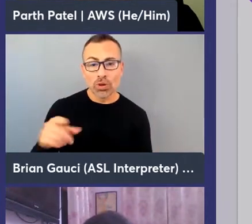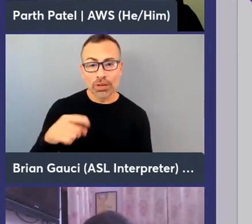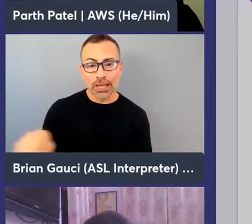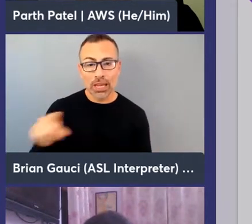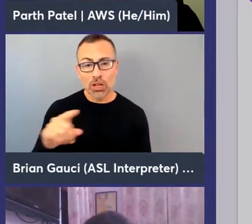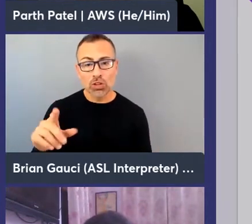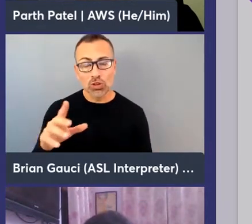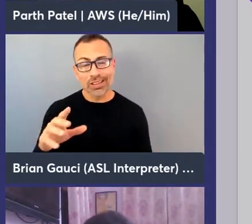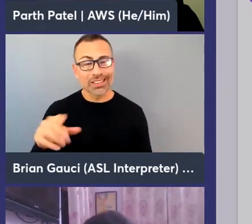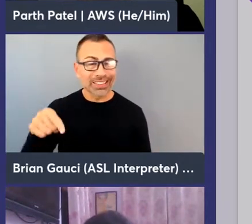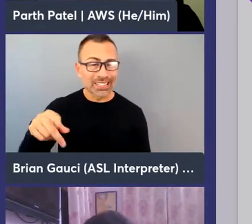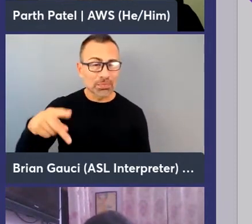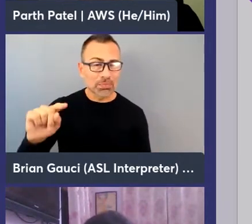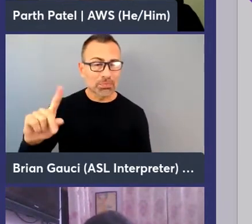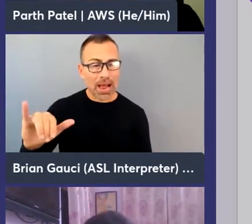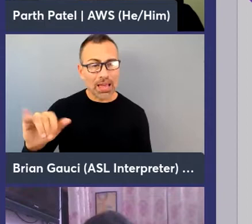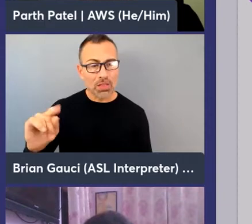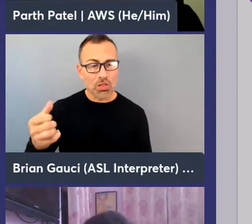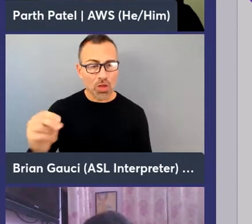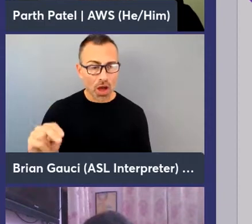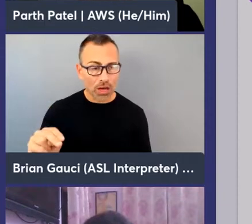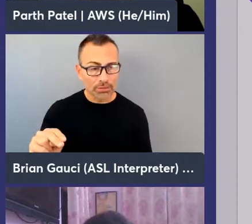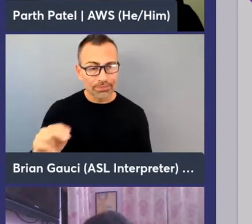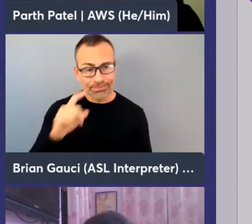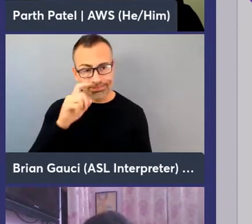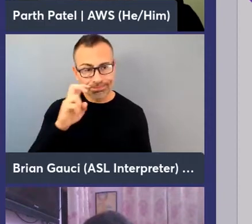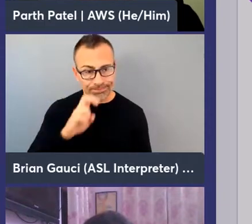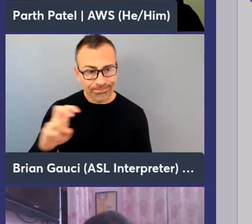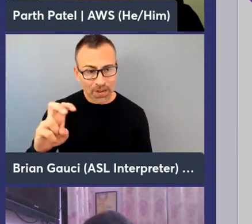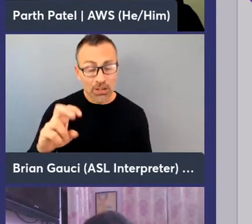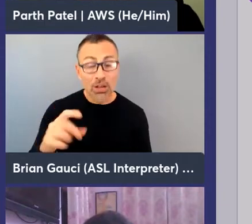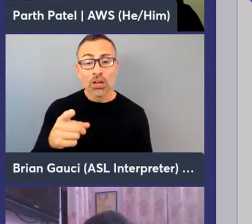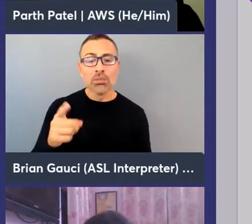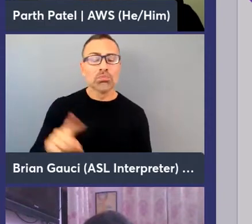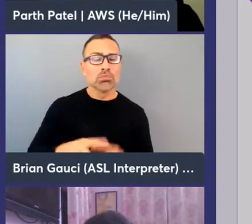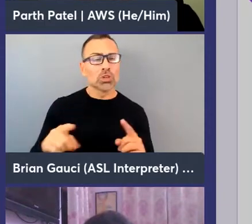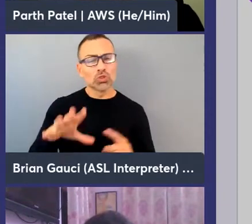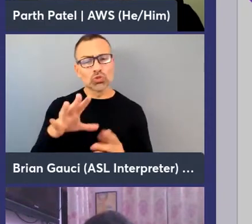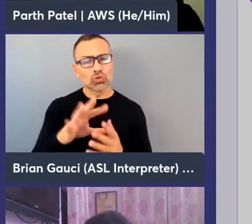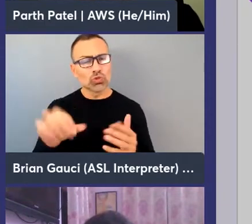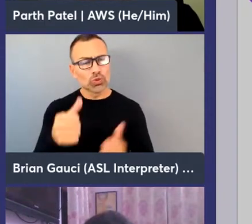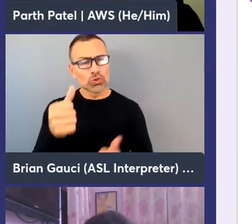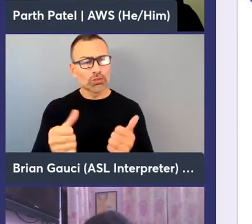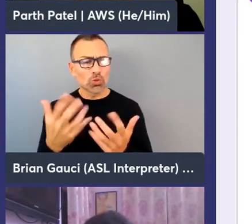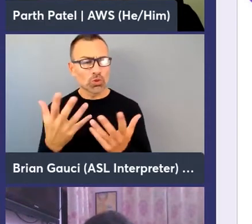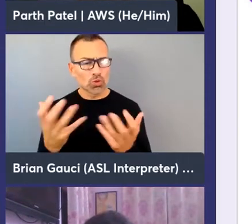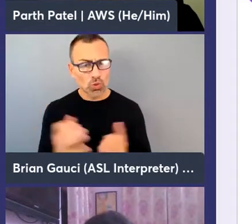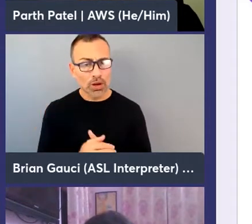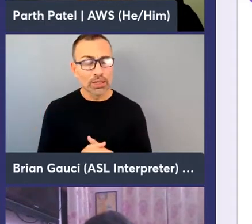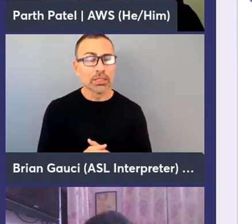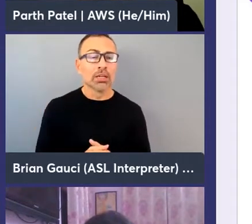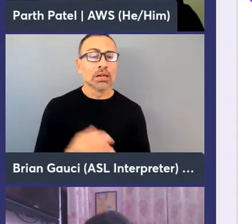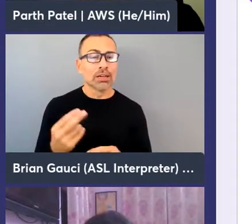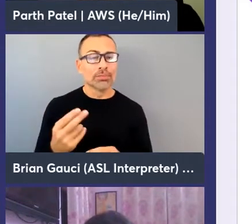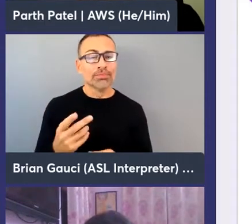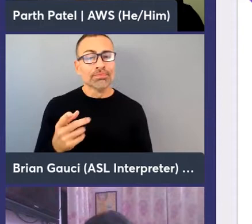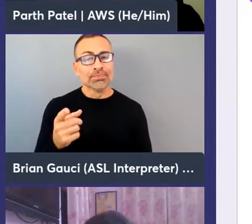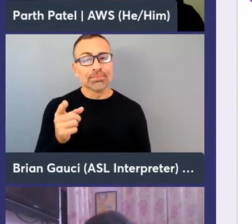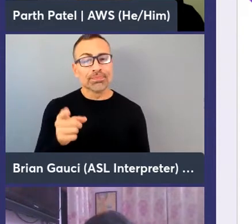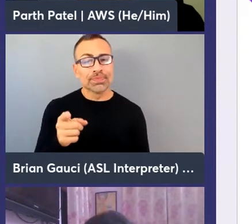want. I'm using this geodata as part of this configuration, so it is available to leverage.